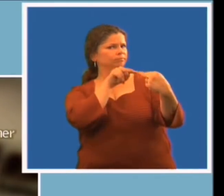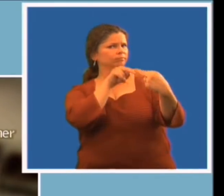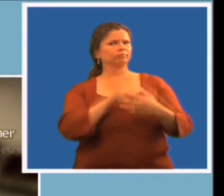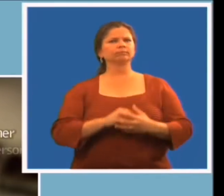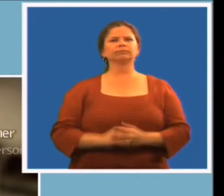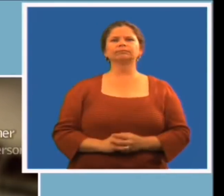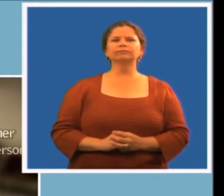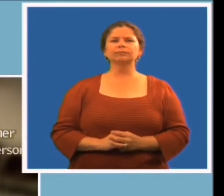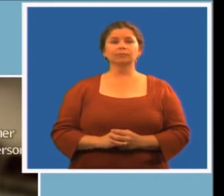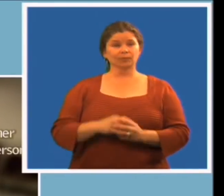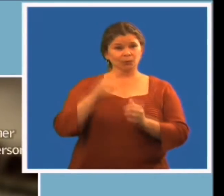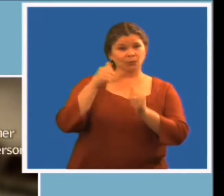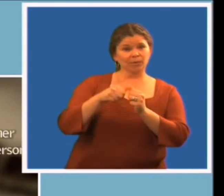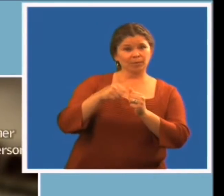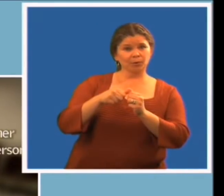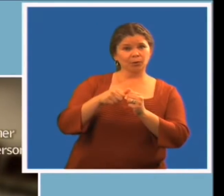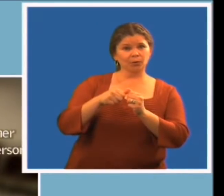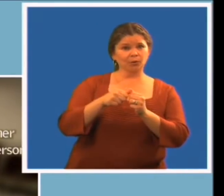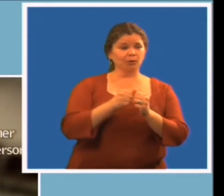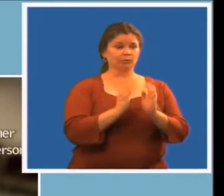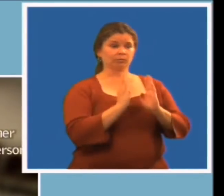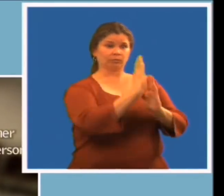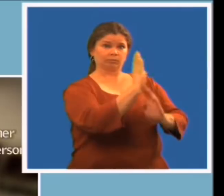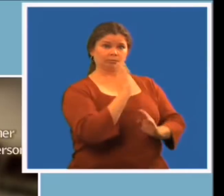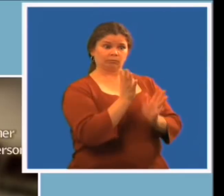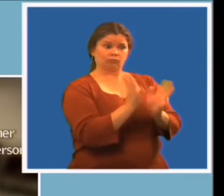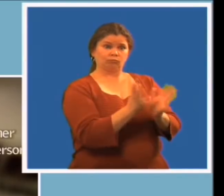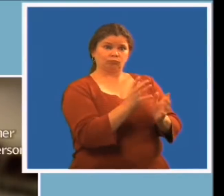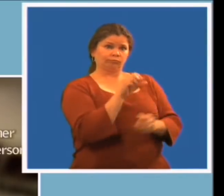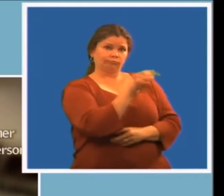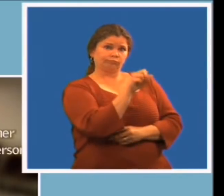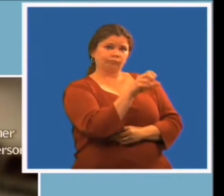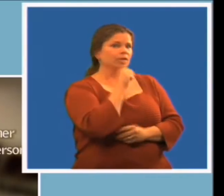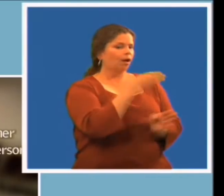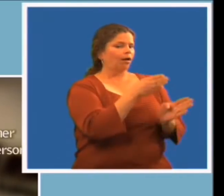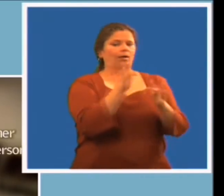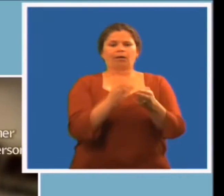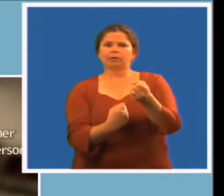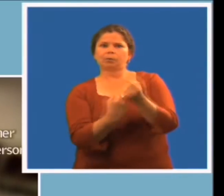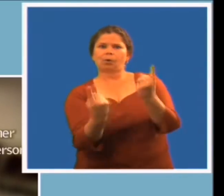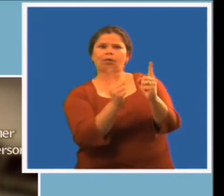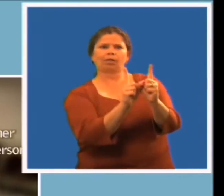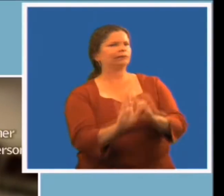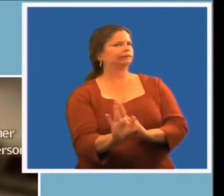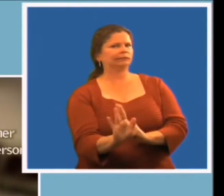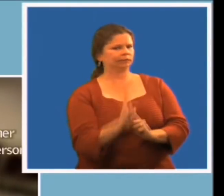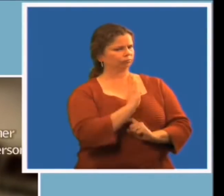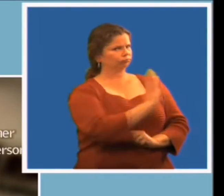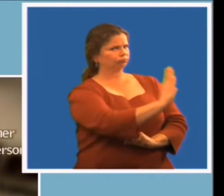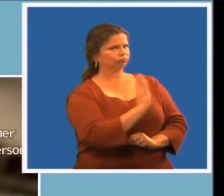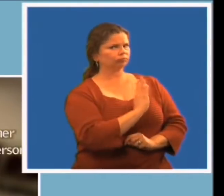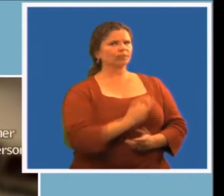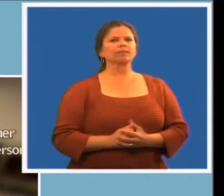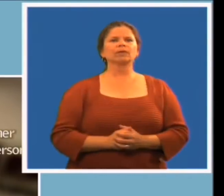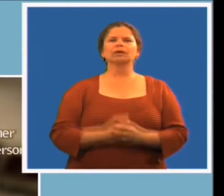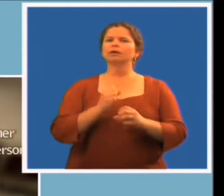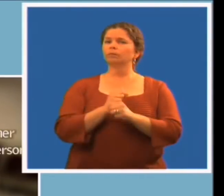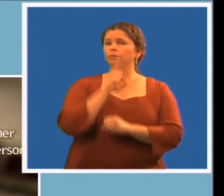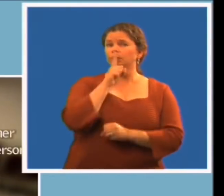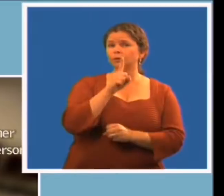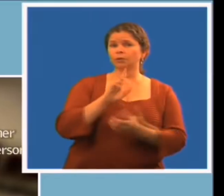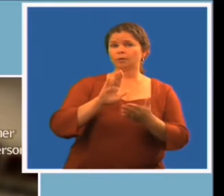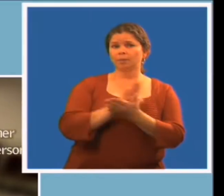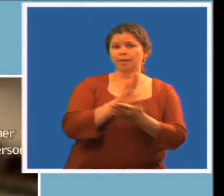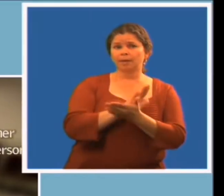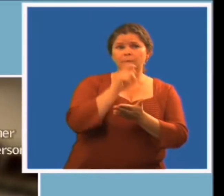customer. Remember to speak to the customer, not the support person. Have a pencil and paper ready if